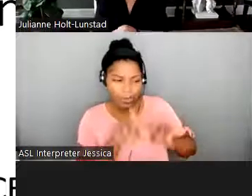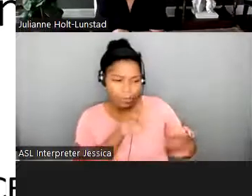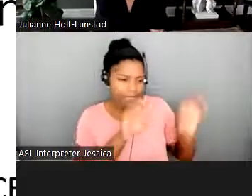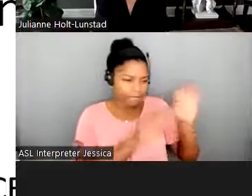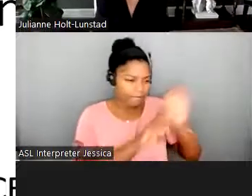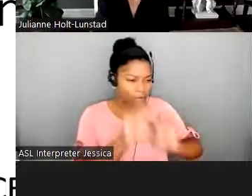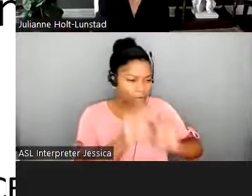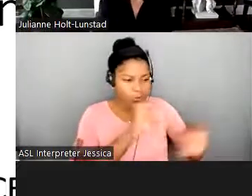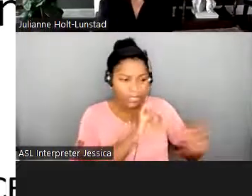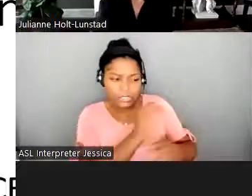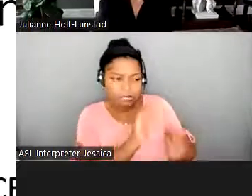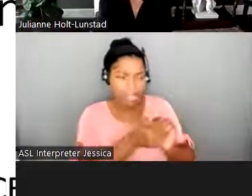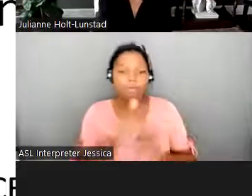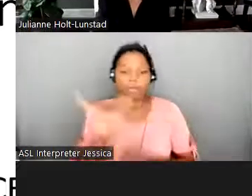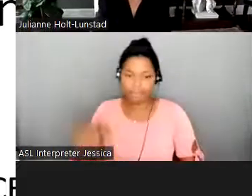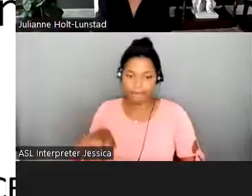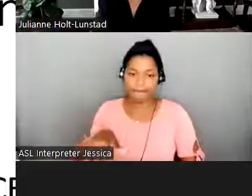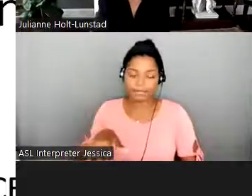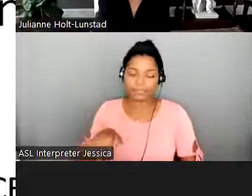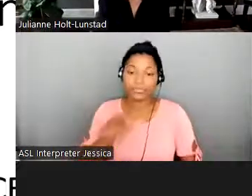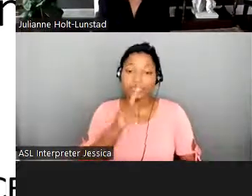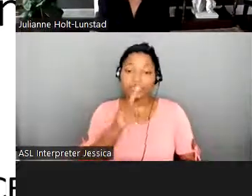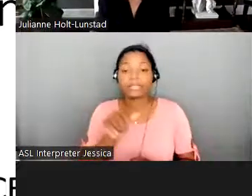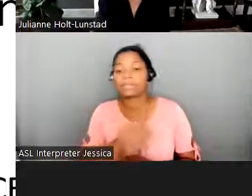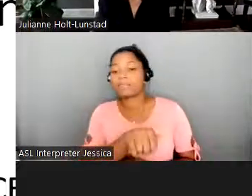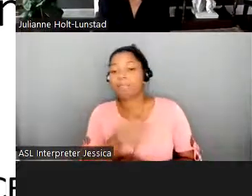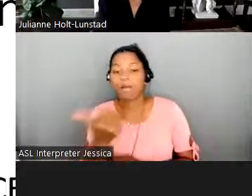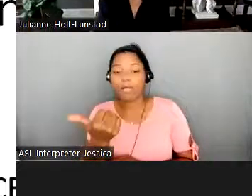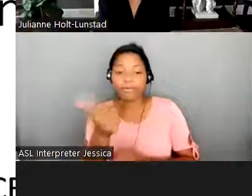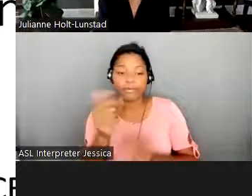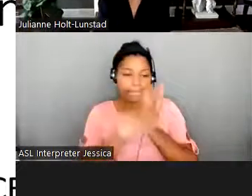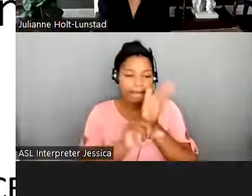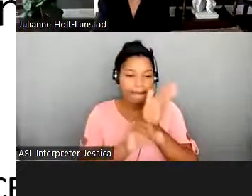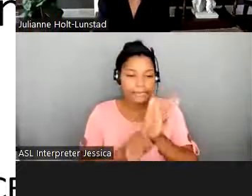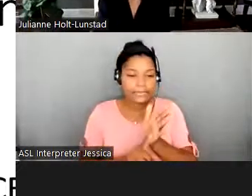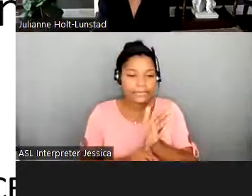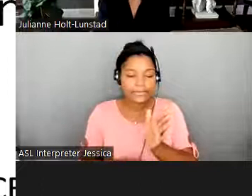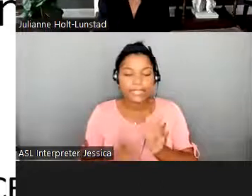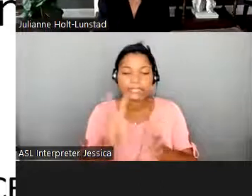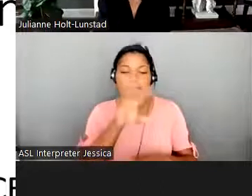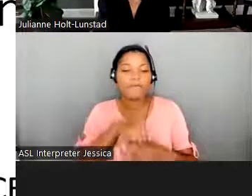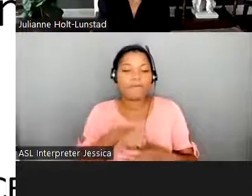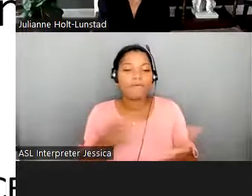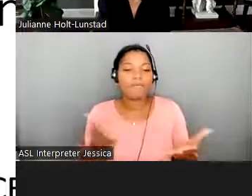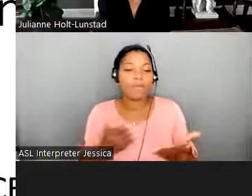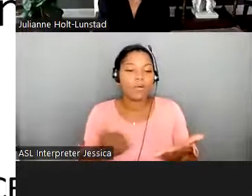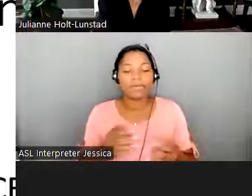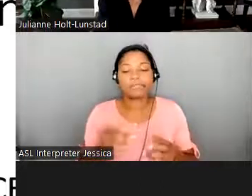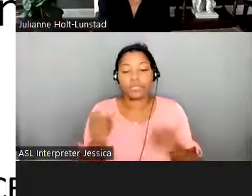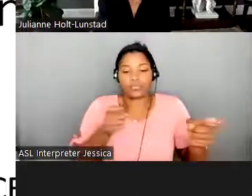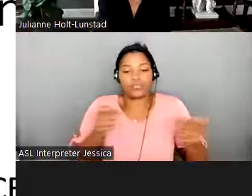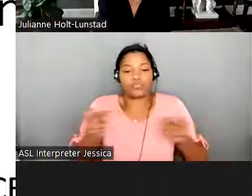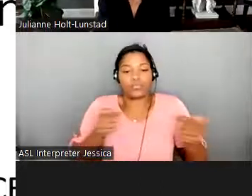next meta-analysis included just randomized controlled trials,